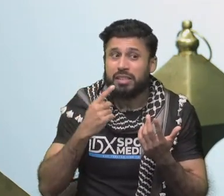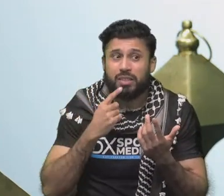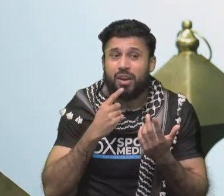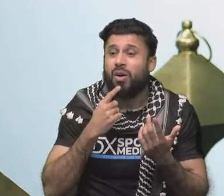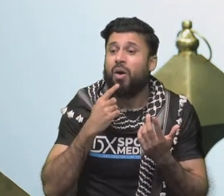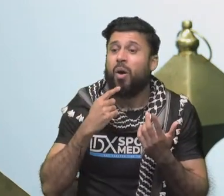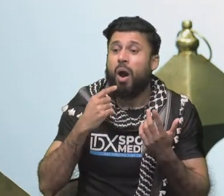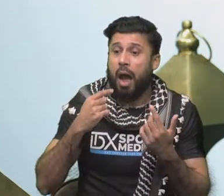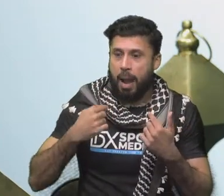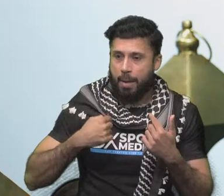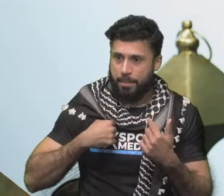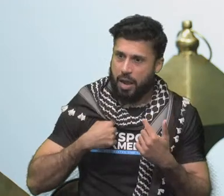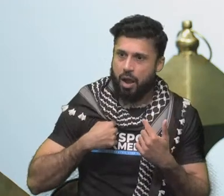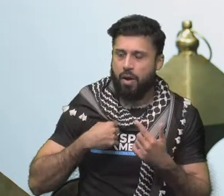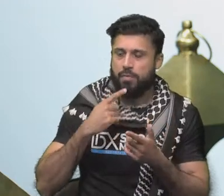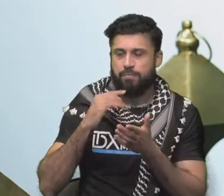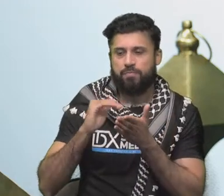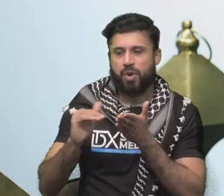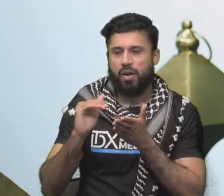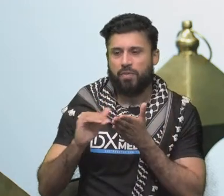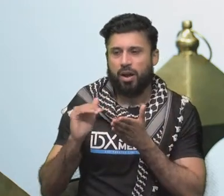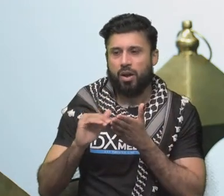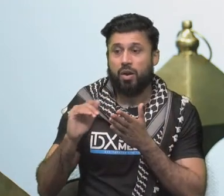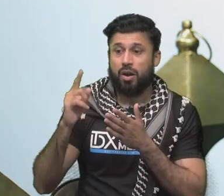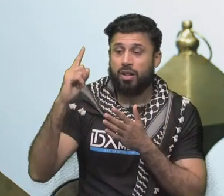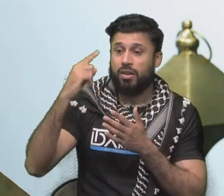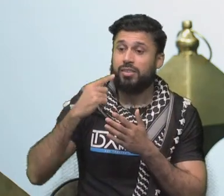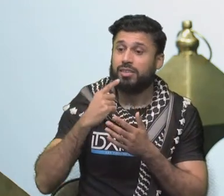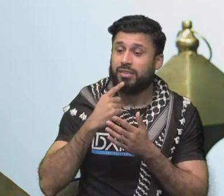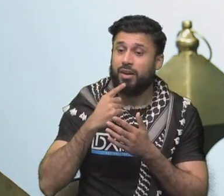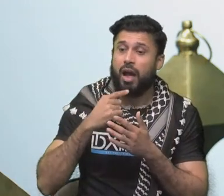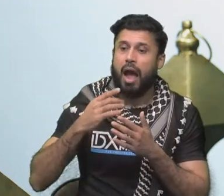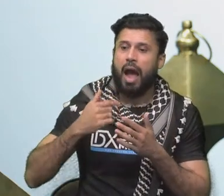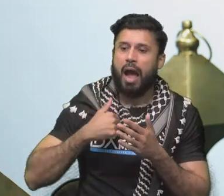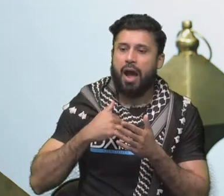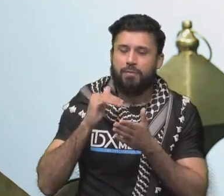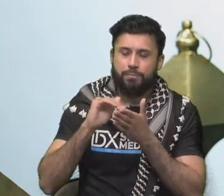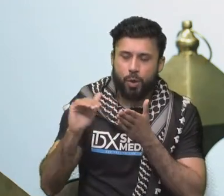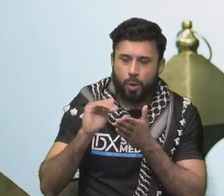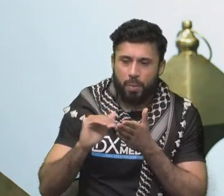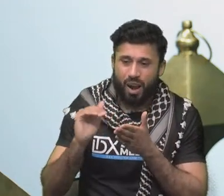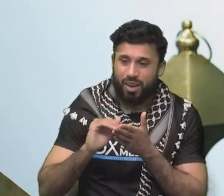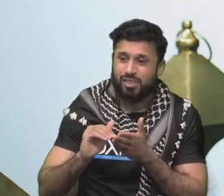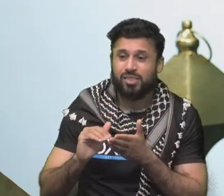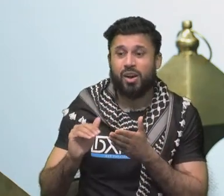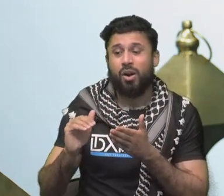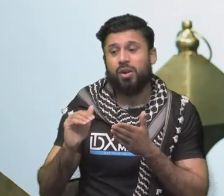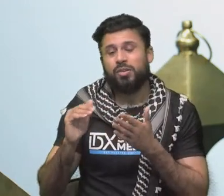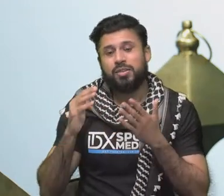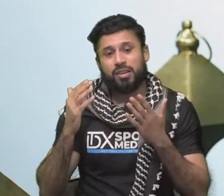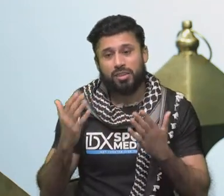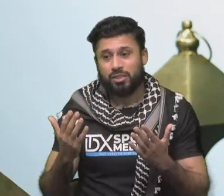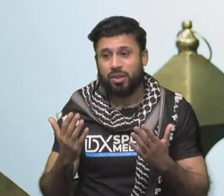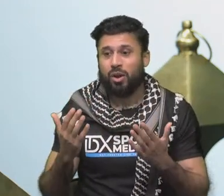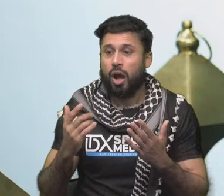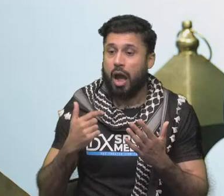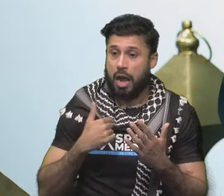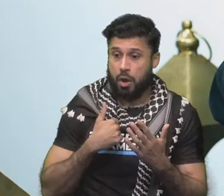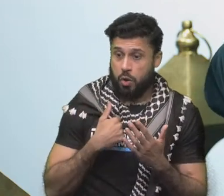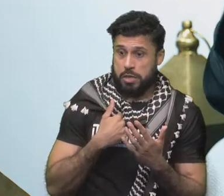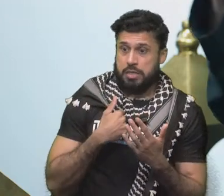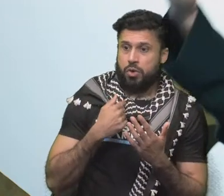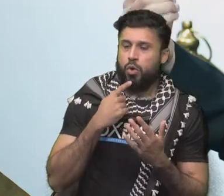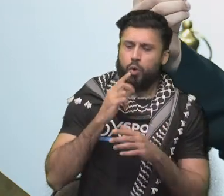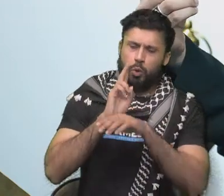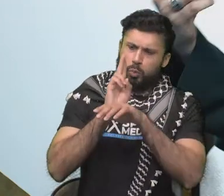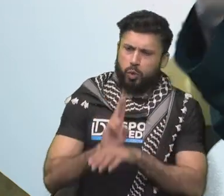know, I forgive. And that's one of the wisdoms the ulama mentioned here, by the way, of using ghafoor first, because in order for there to